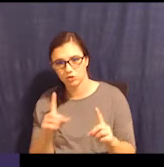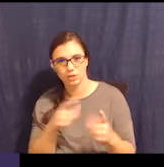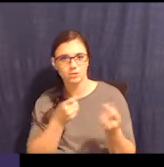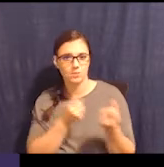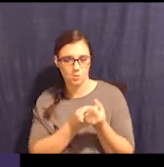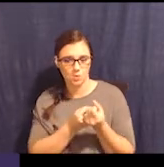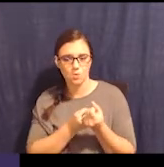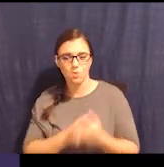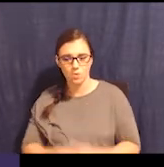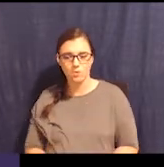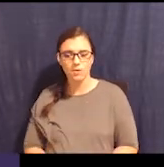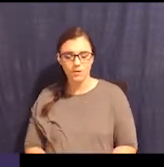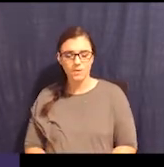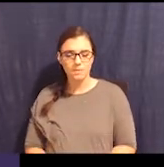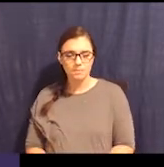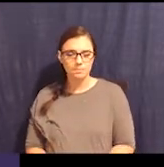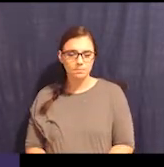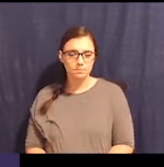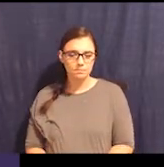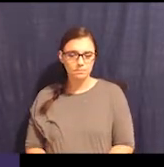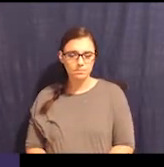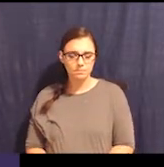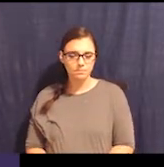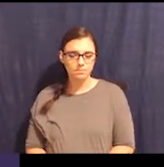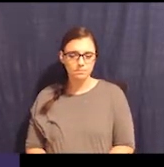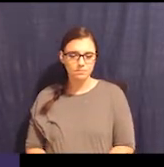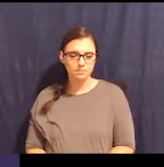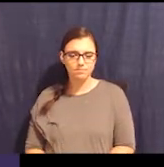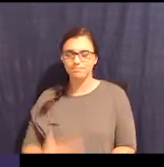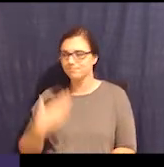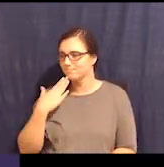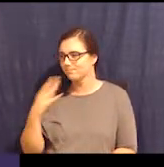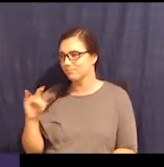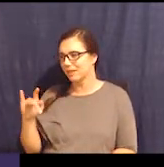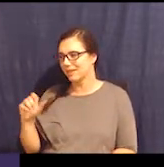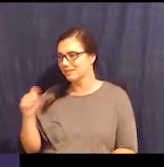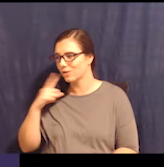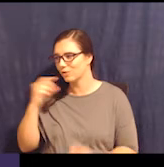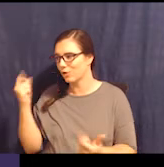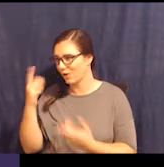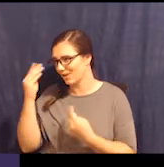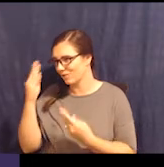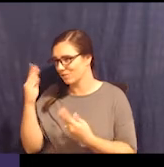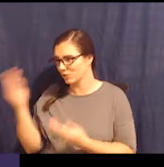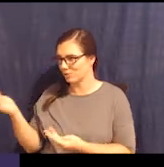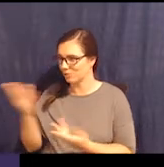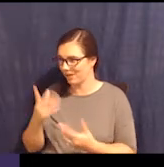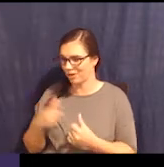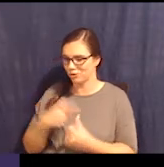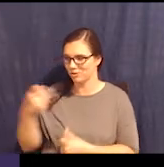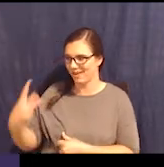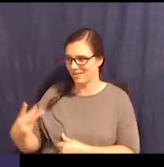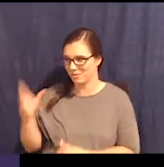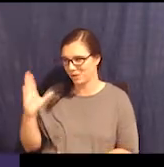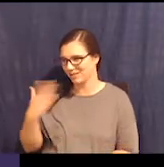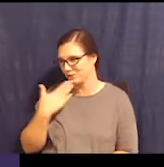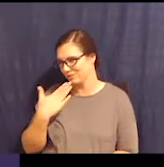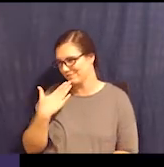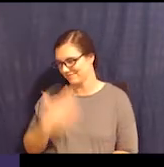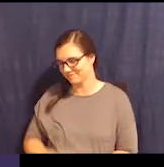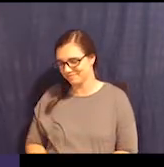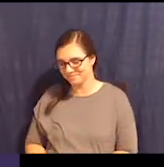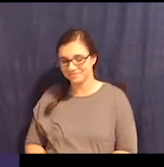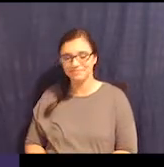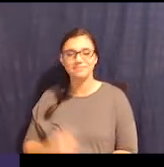Thank you to Melissa for all the information provided in the first half of our presentation. This is Catherine Strobach, and I'm going to be speaking to you